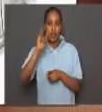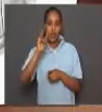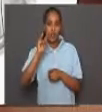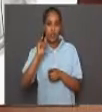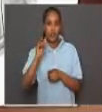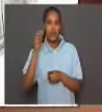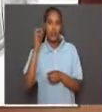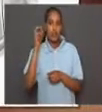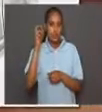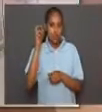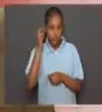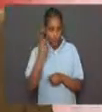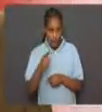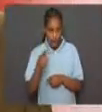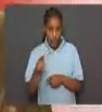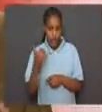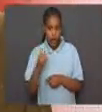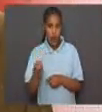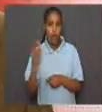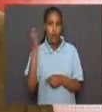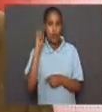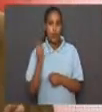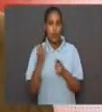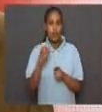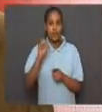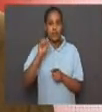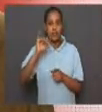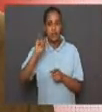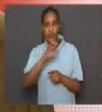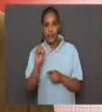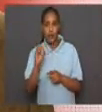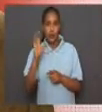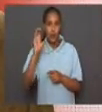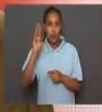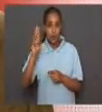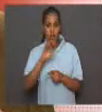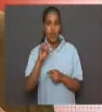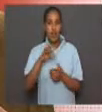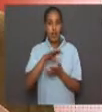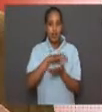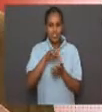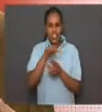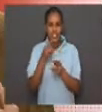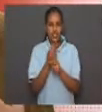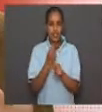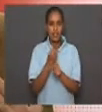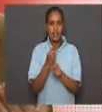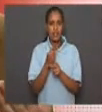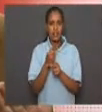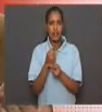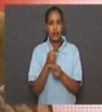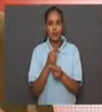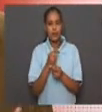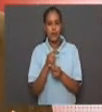to yellow gold. When silver and copper are alloyed, they create an